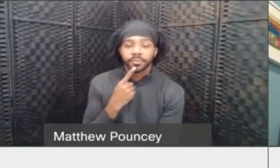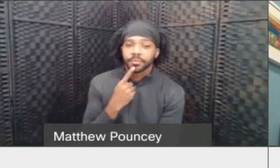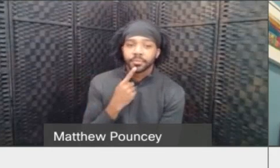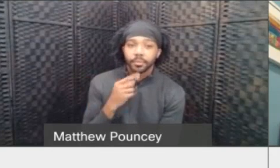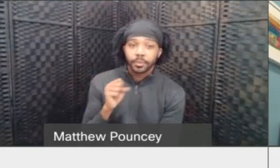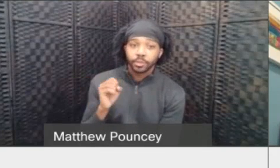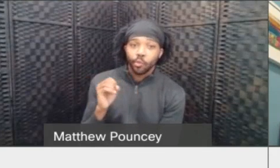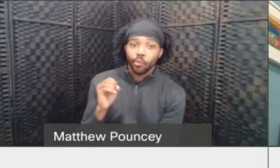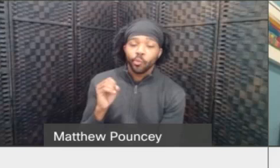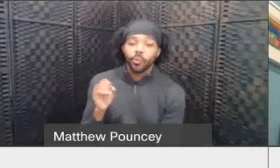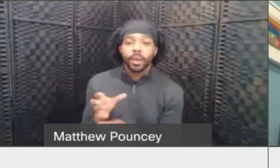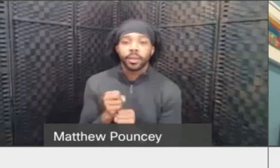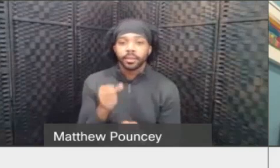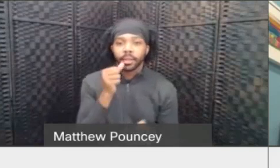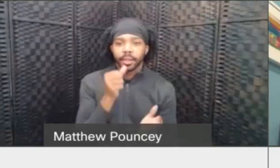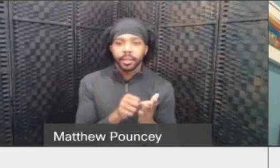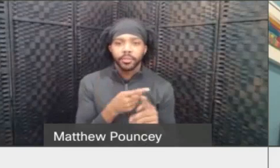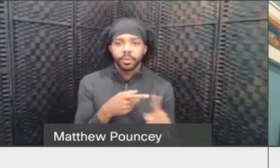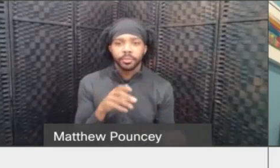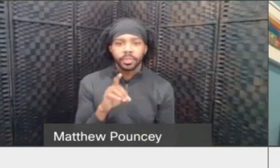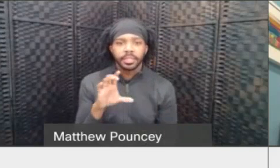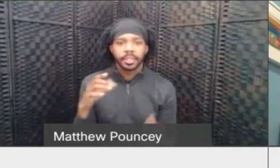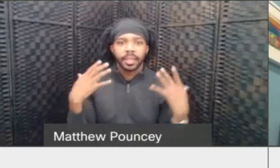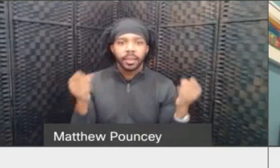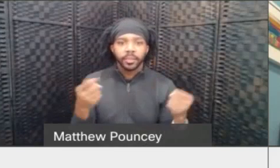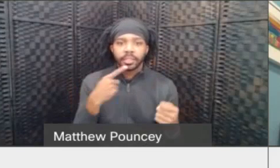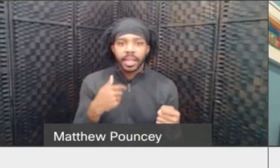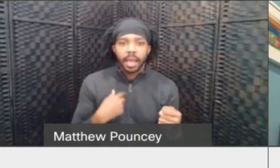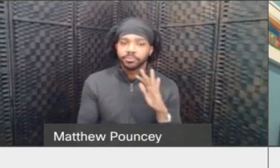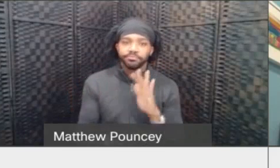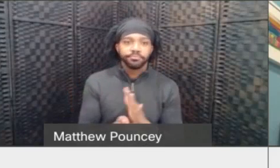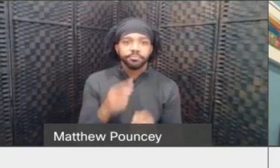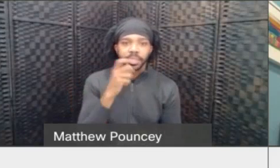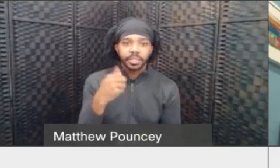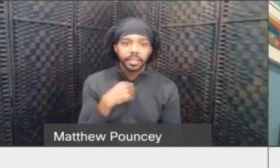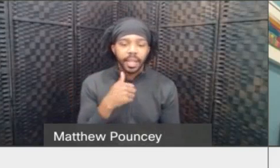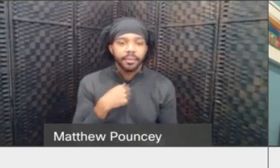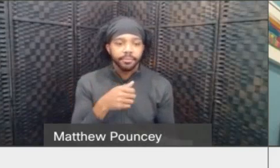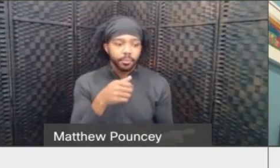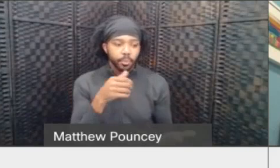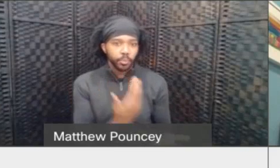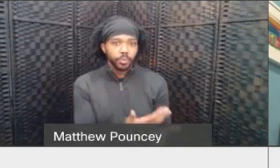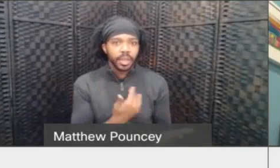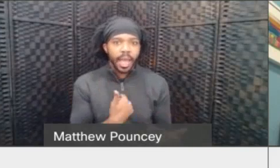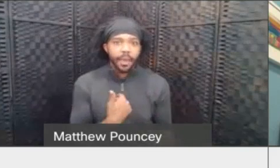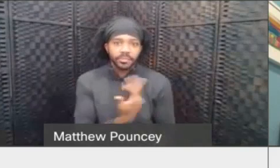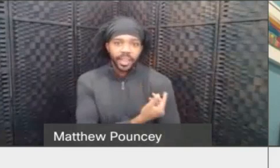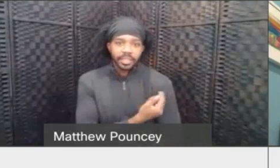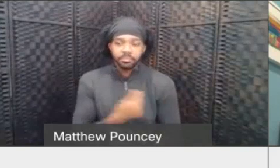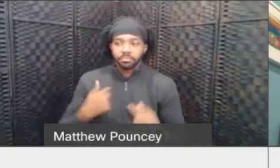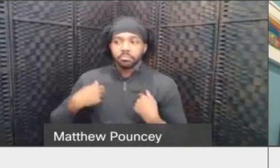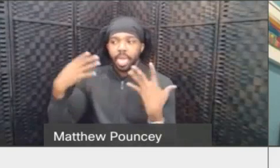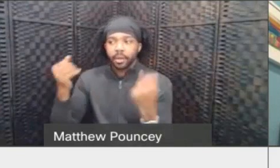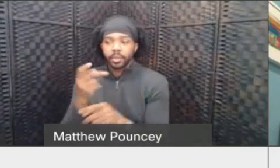I received a letter from DC Health that I was in violation because they had no record of me being vaccinated as a healthcare worker. I